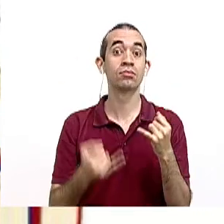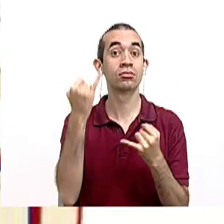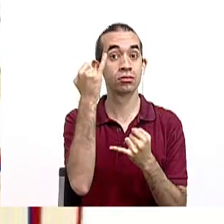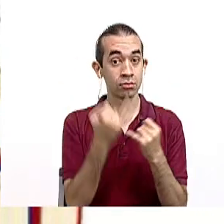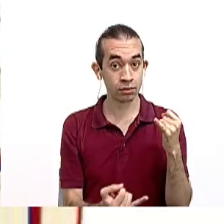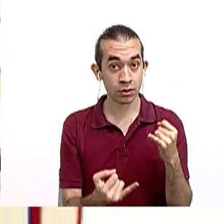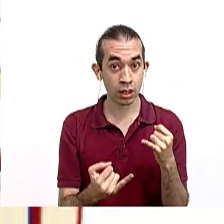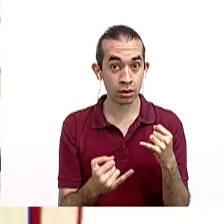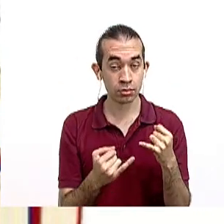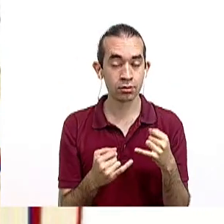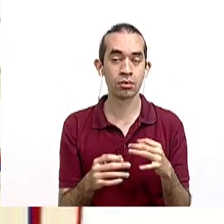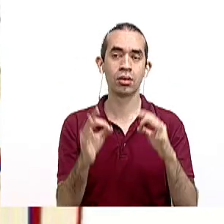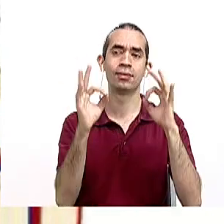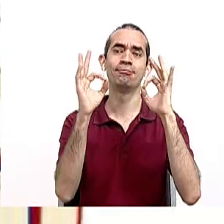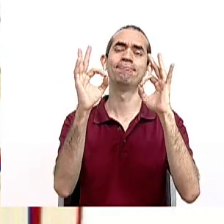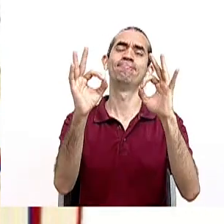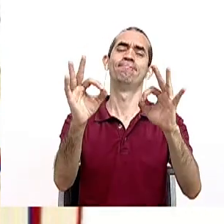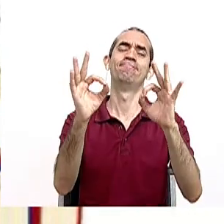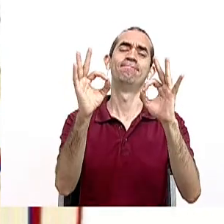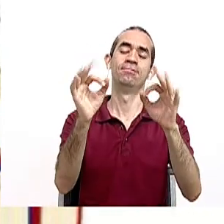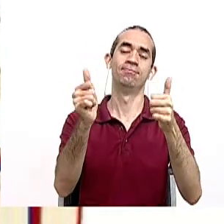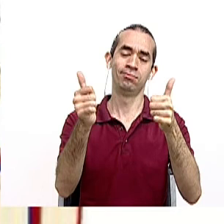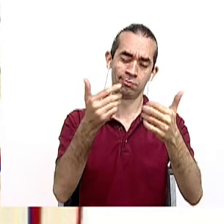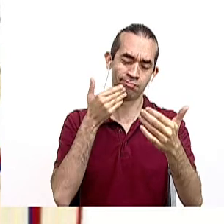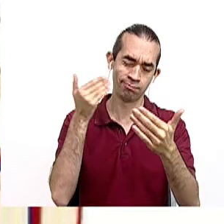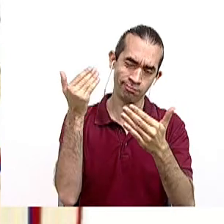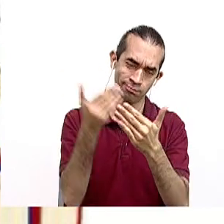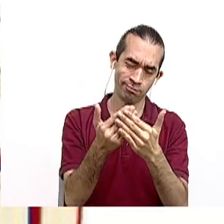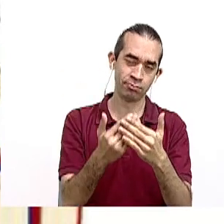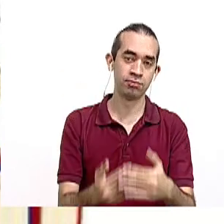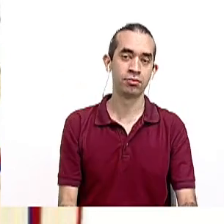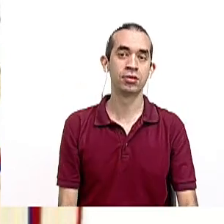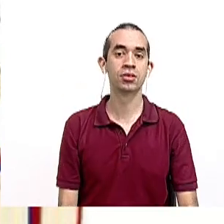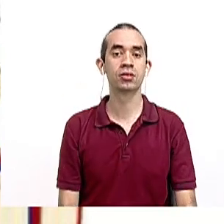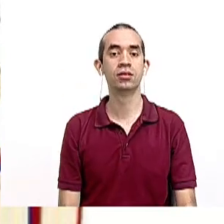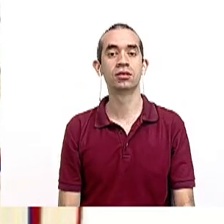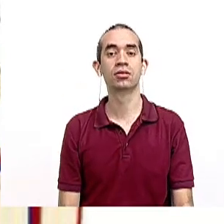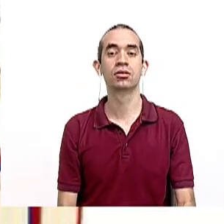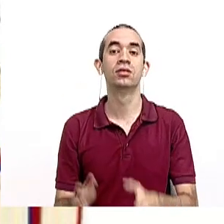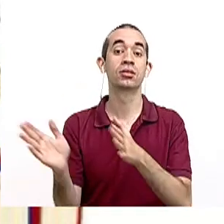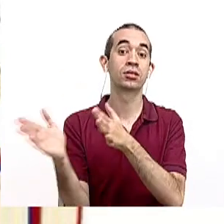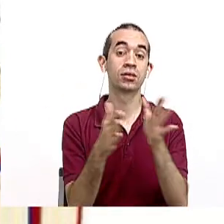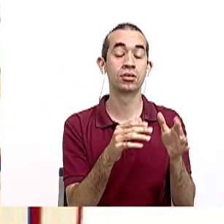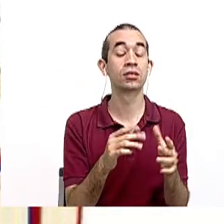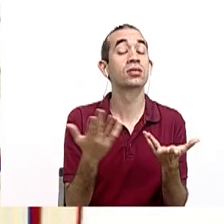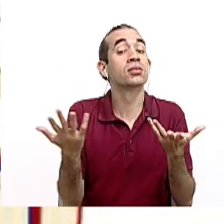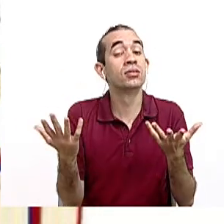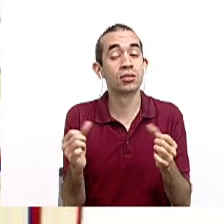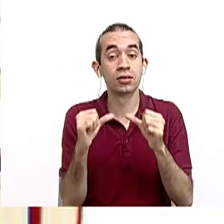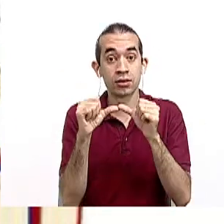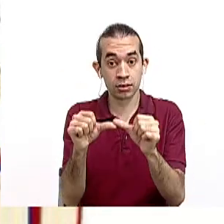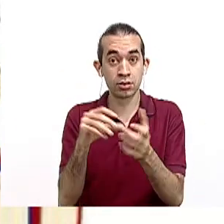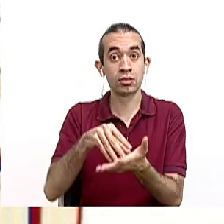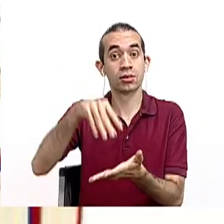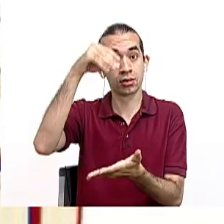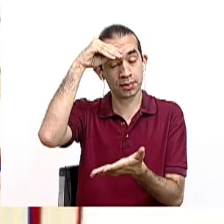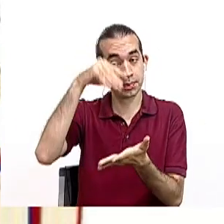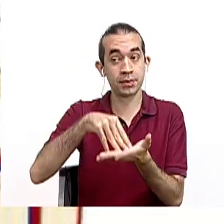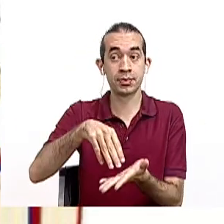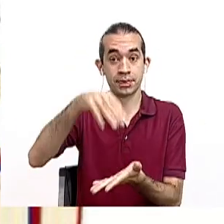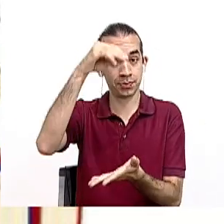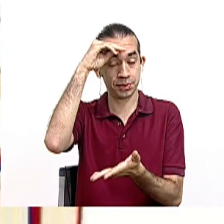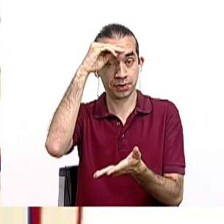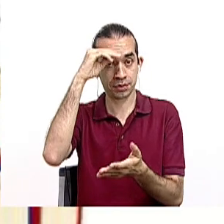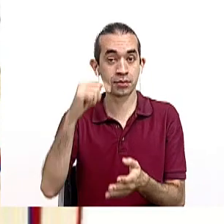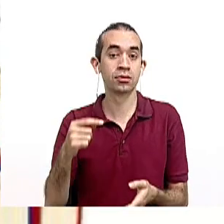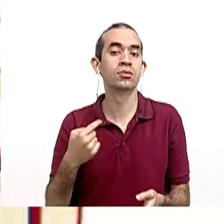Good. Very good. You did it very well. Okay, so now let's continue with our learning. Okay, so